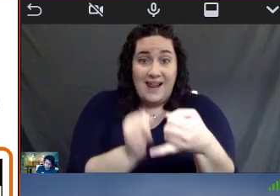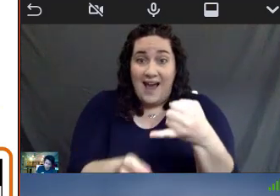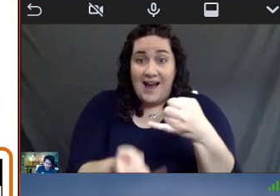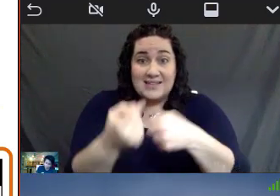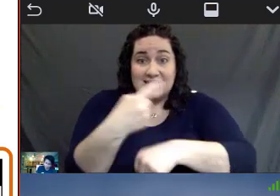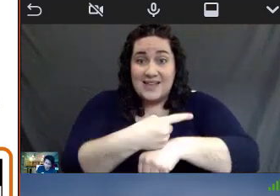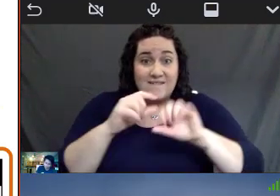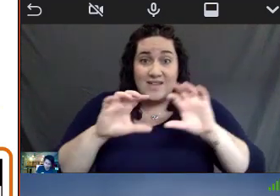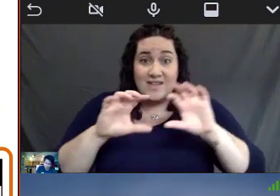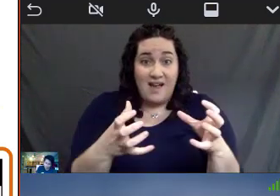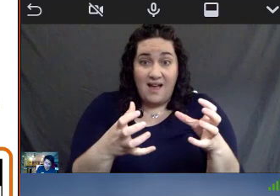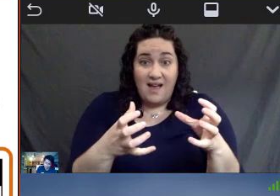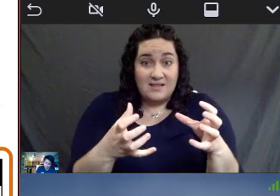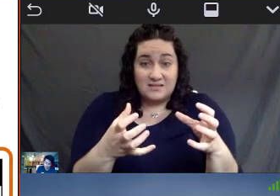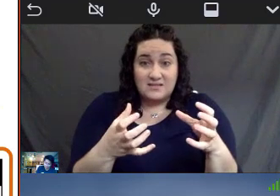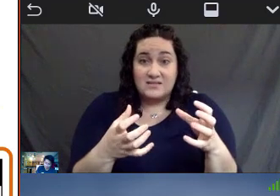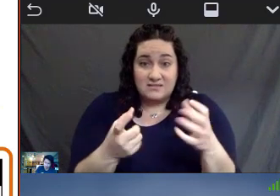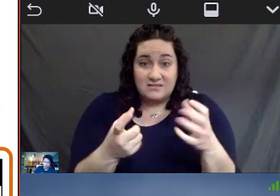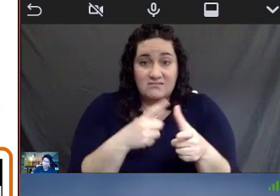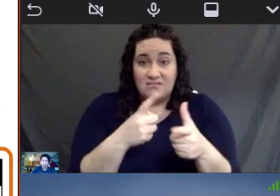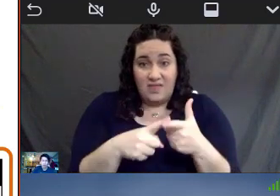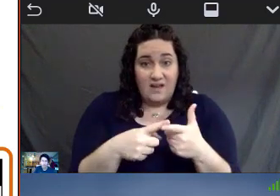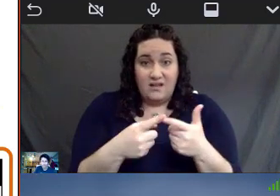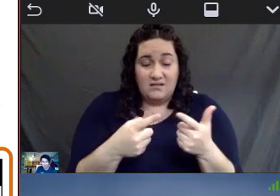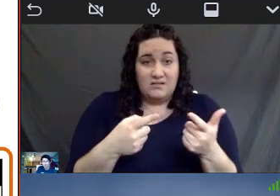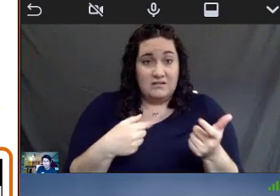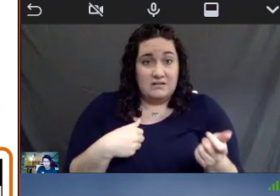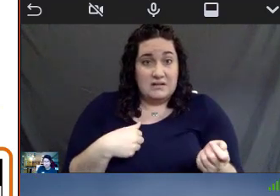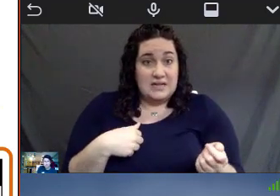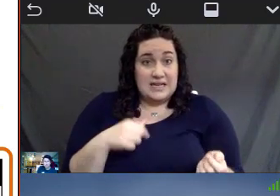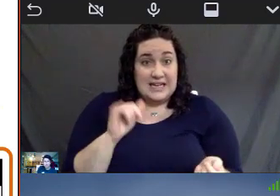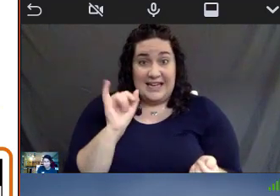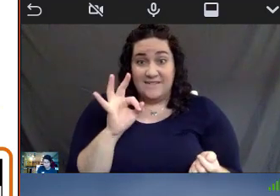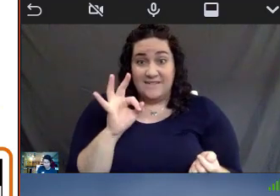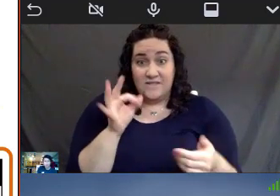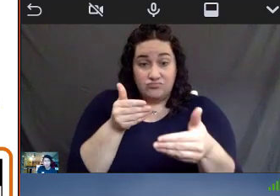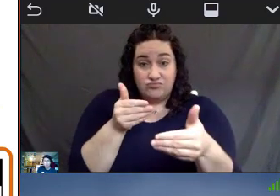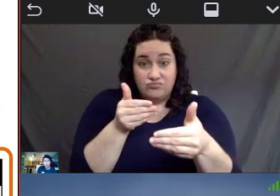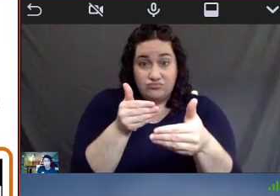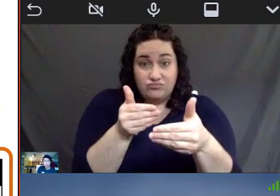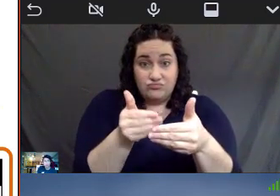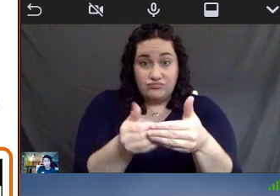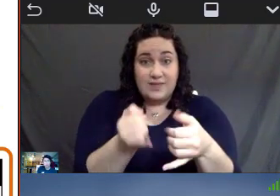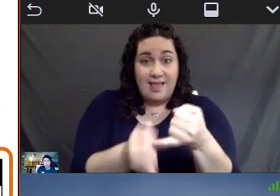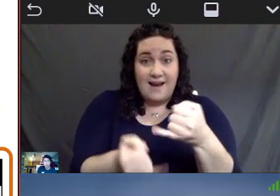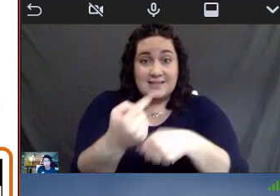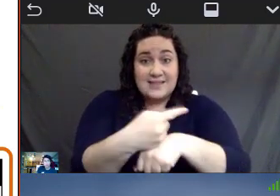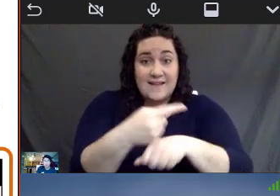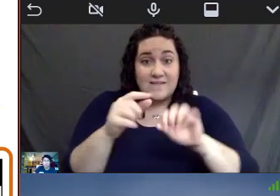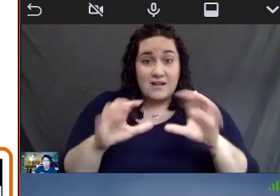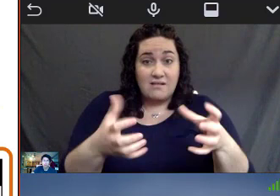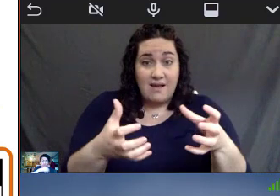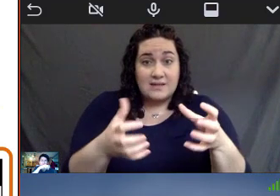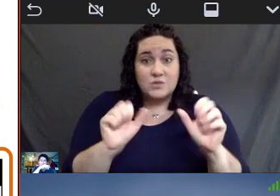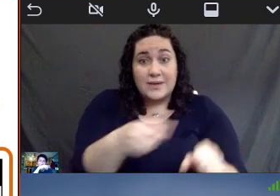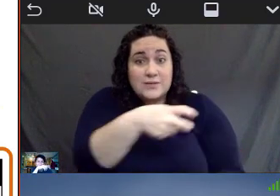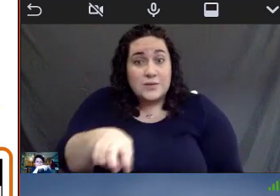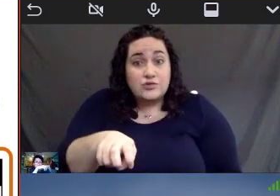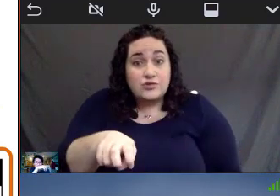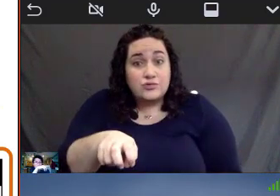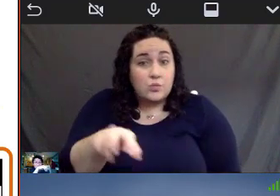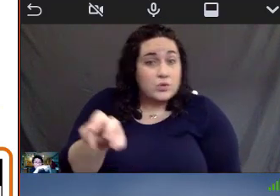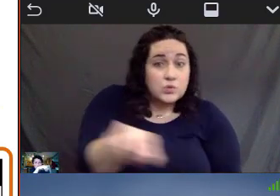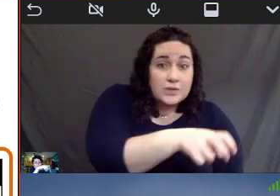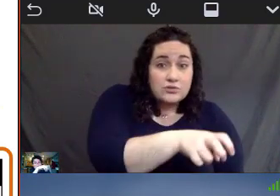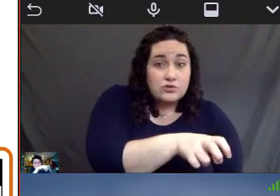after this semester, it sounds like the option to switch in and out of this grading system will be open to